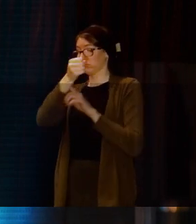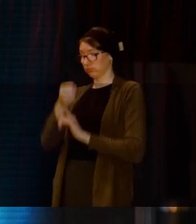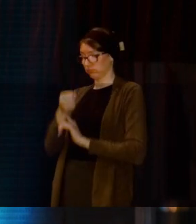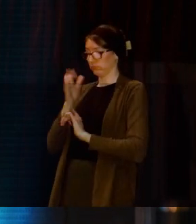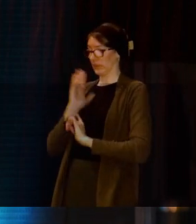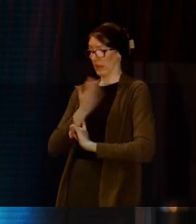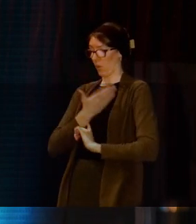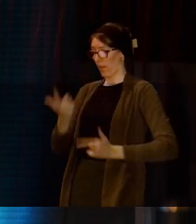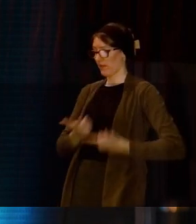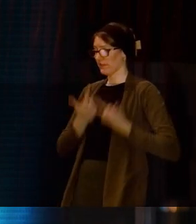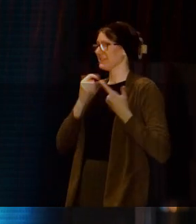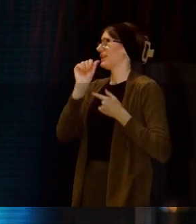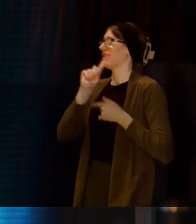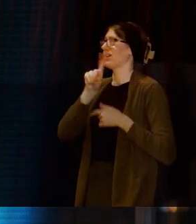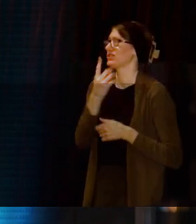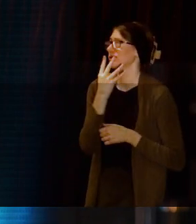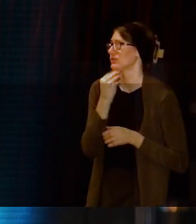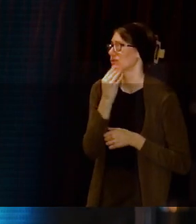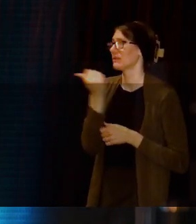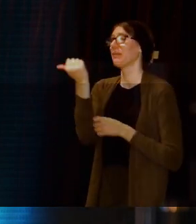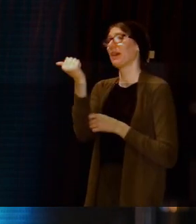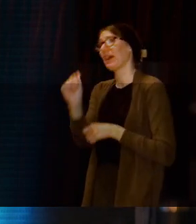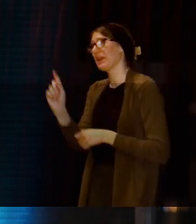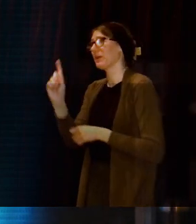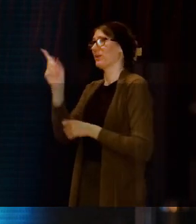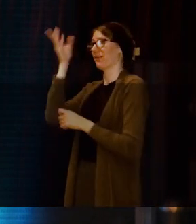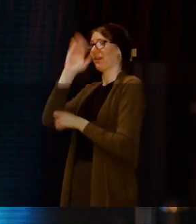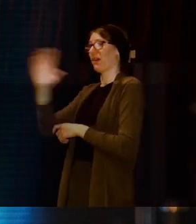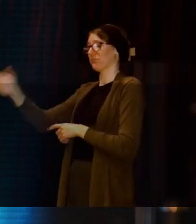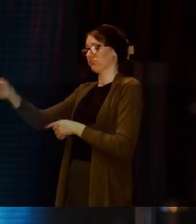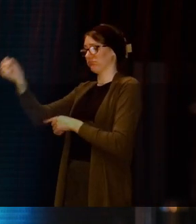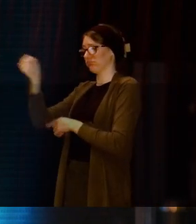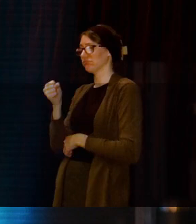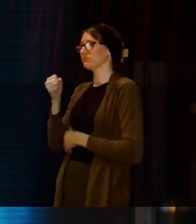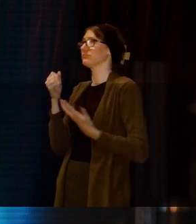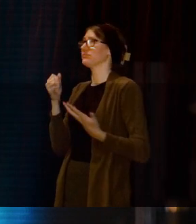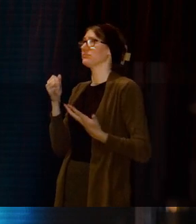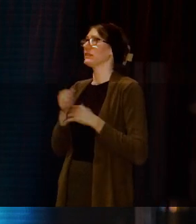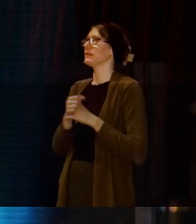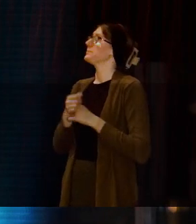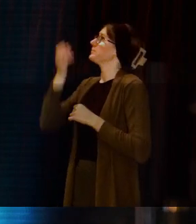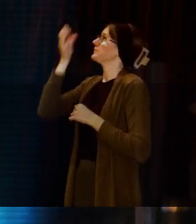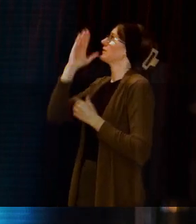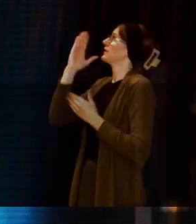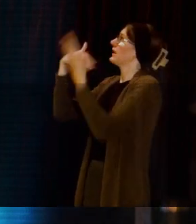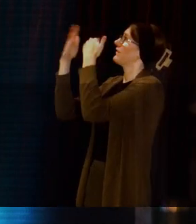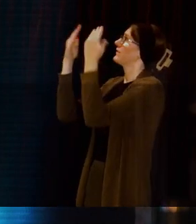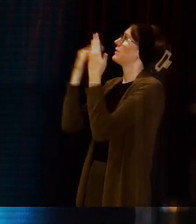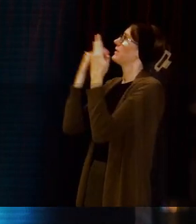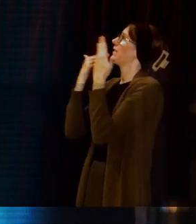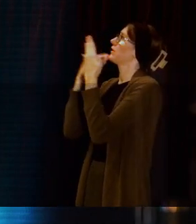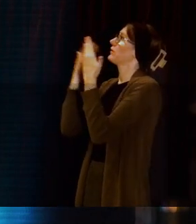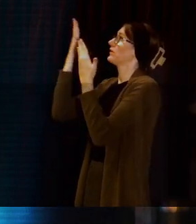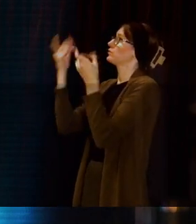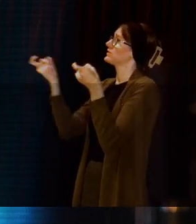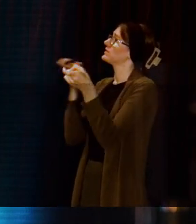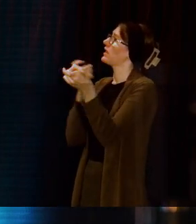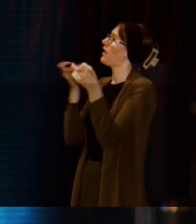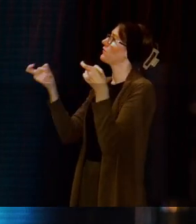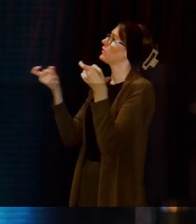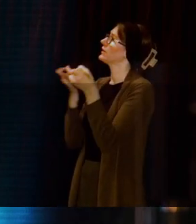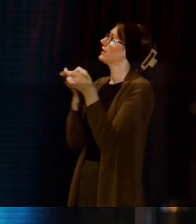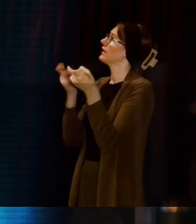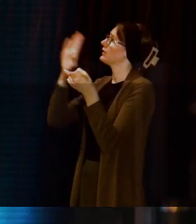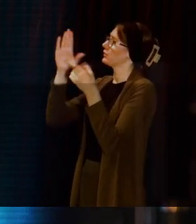And not just the Jews, anybody God puts in our path. Father in heaven, we give you thanks that you are sovereign and you have